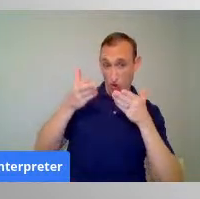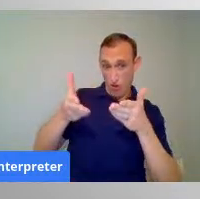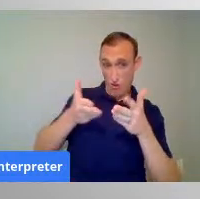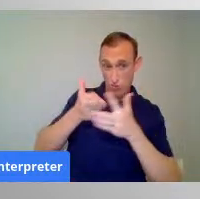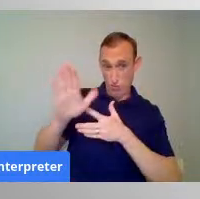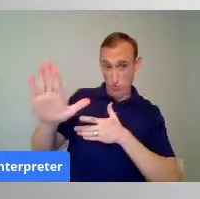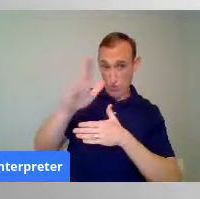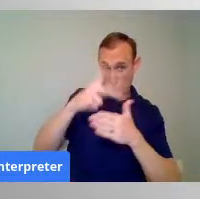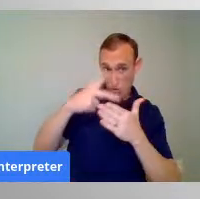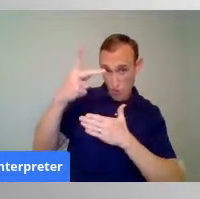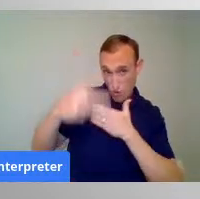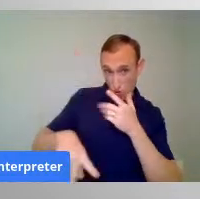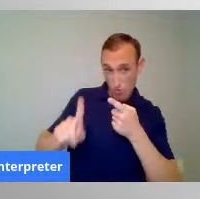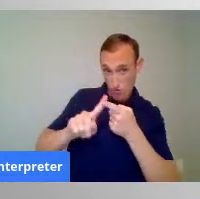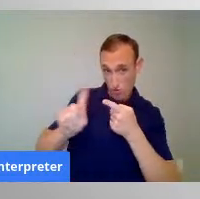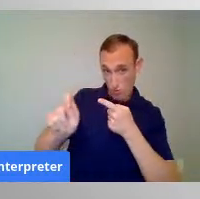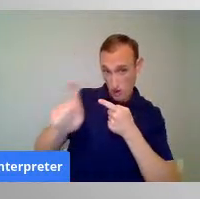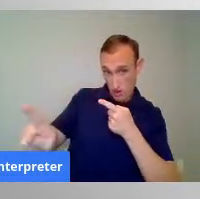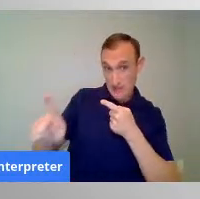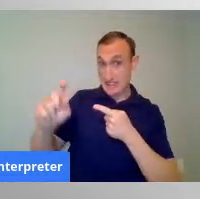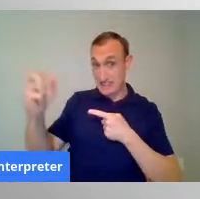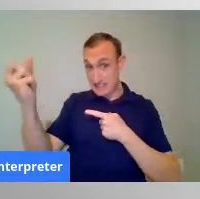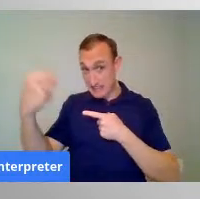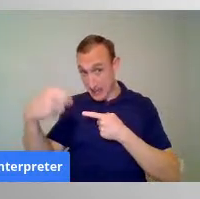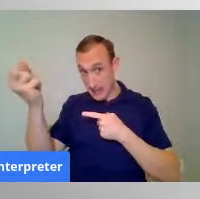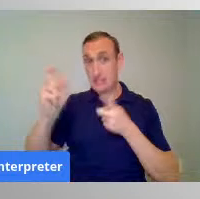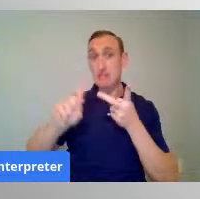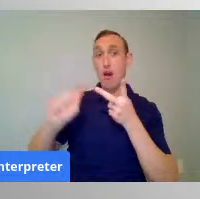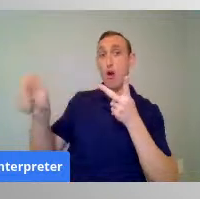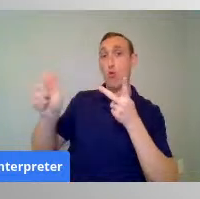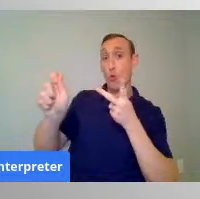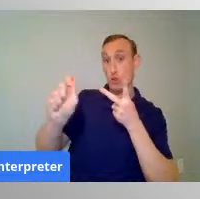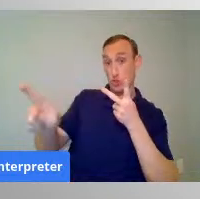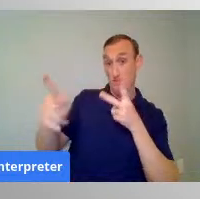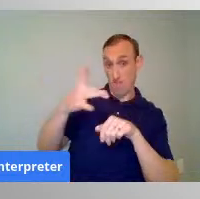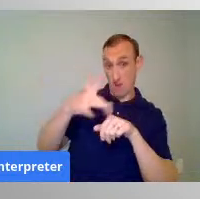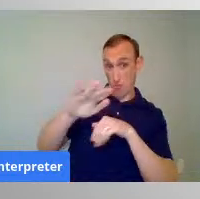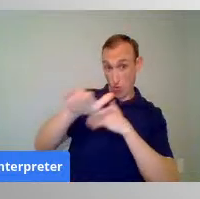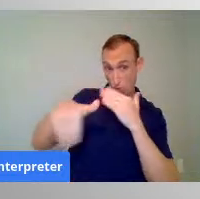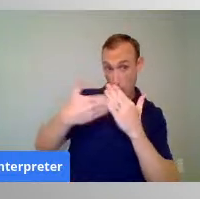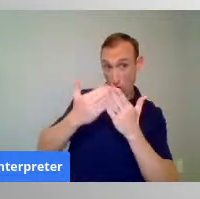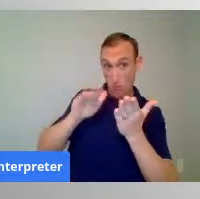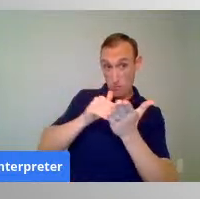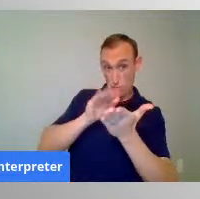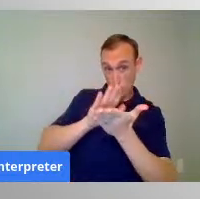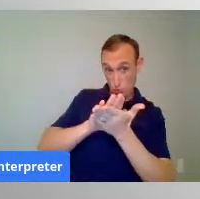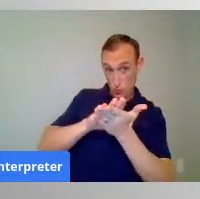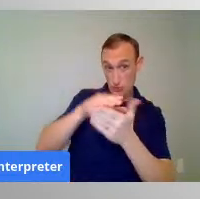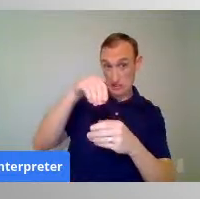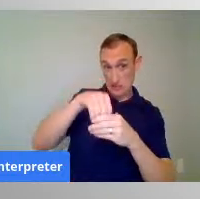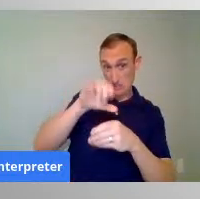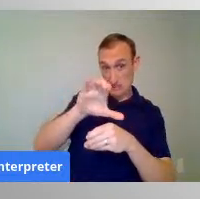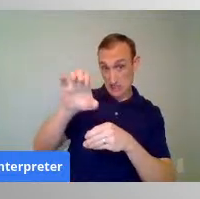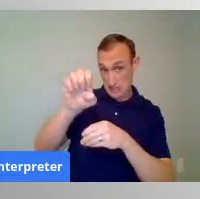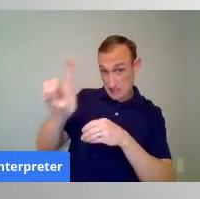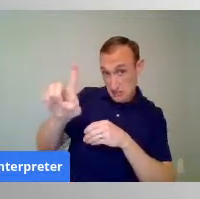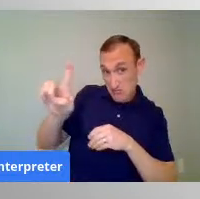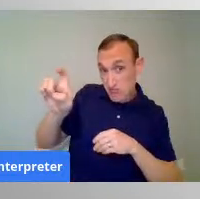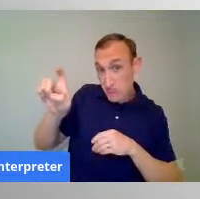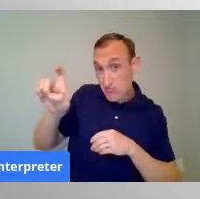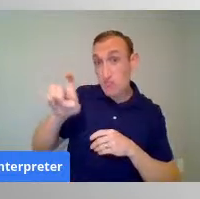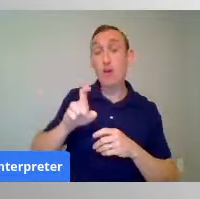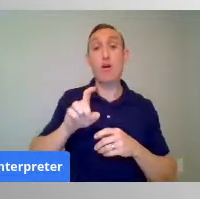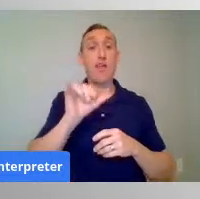first question. And if it is, my follow-up would be, is that available to all of the middle schools in CCSD? So